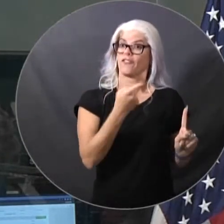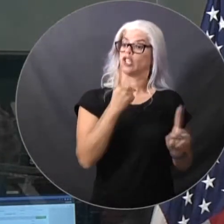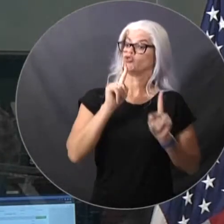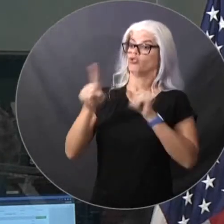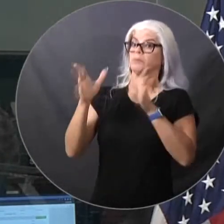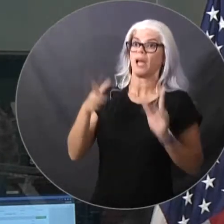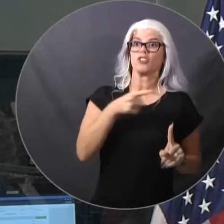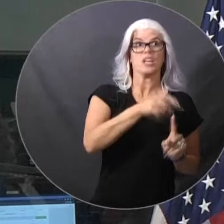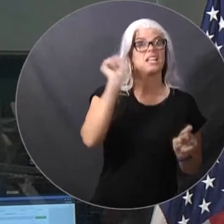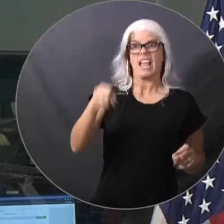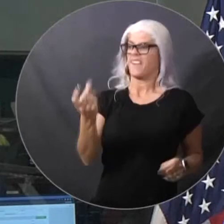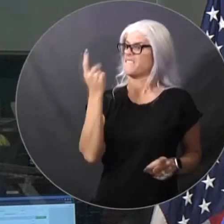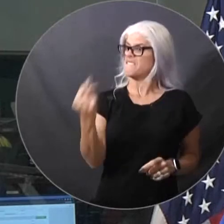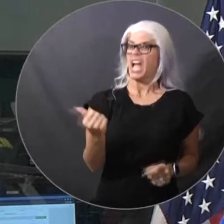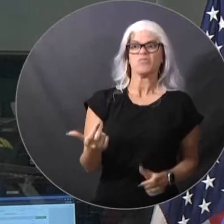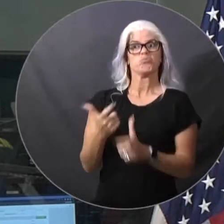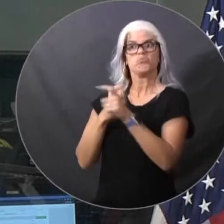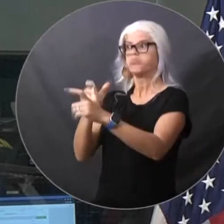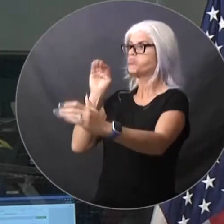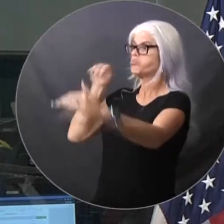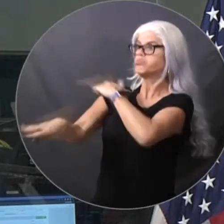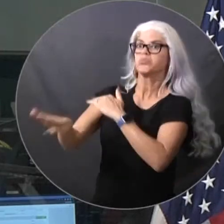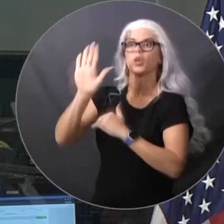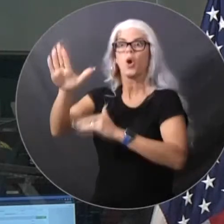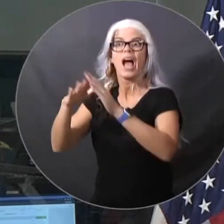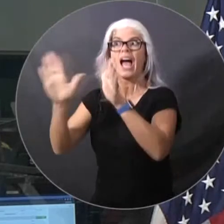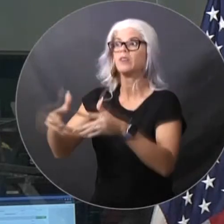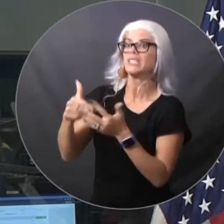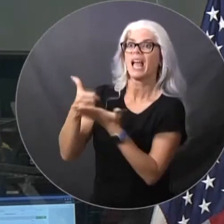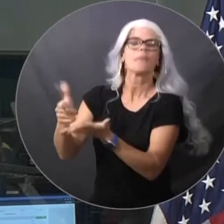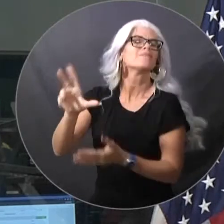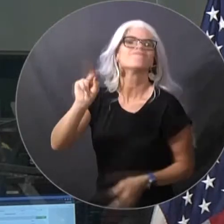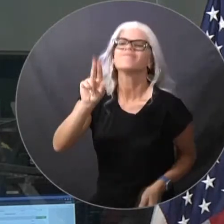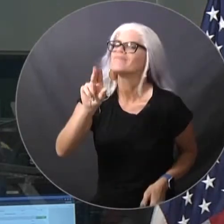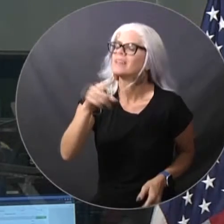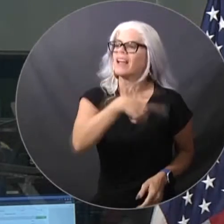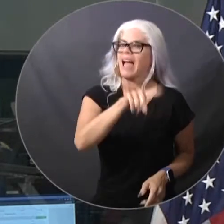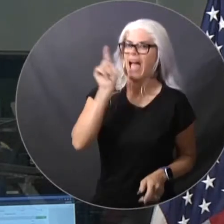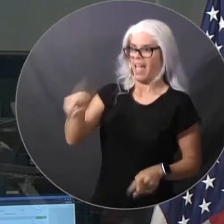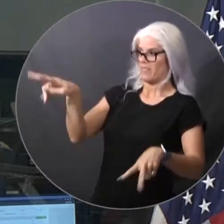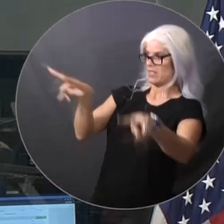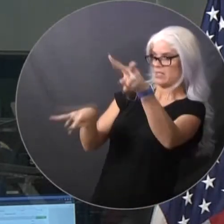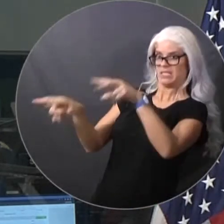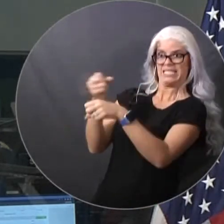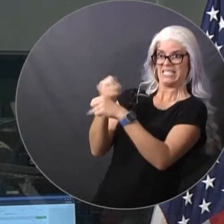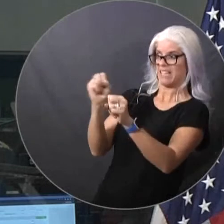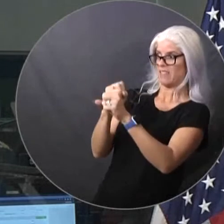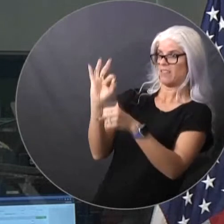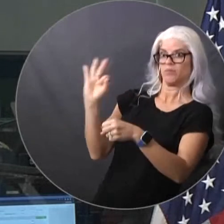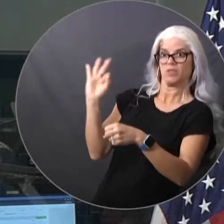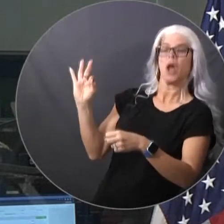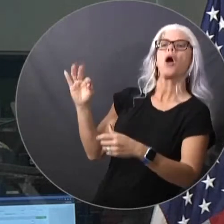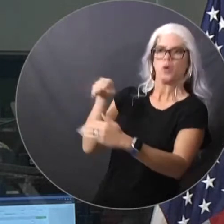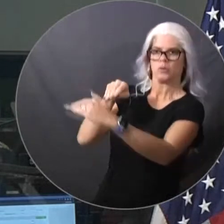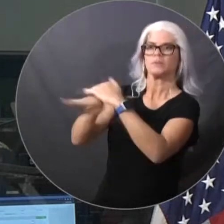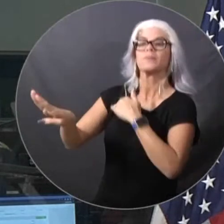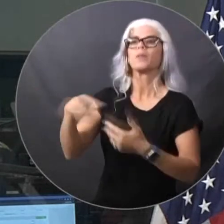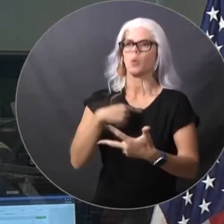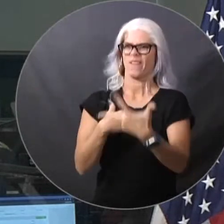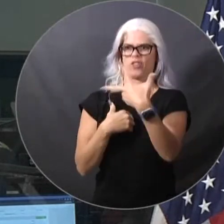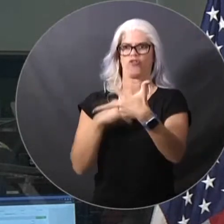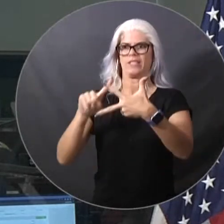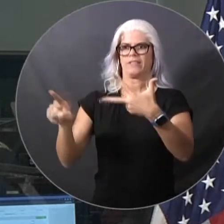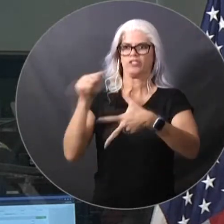assist you due to the safety hazards. I will say we are planning a 3-prong response to handle